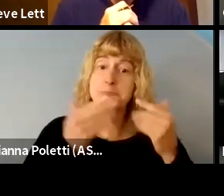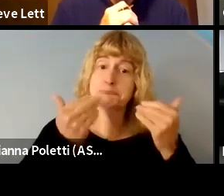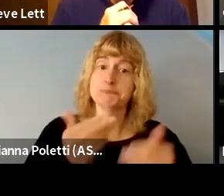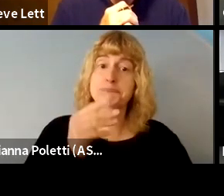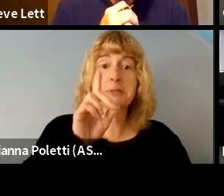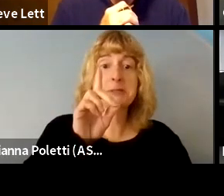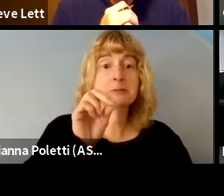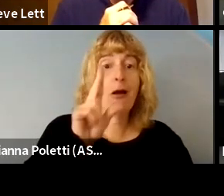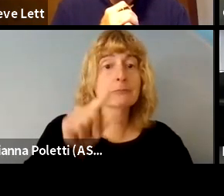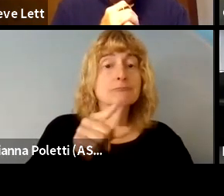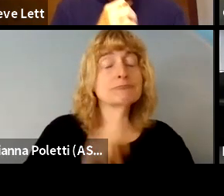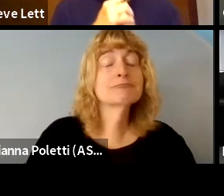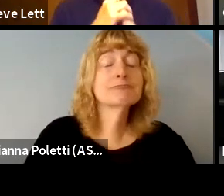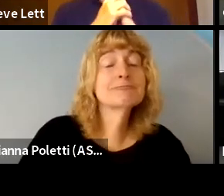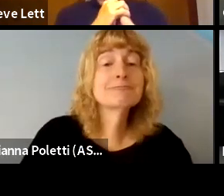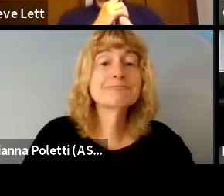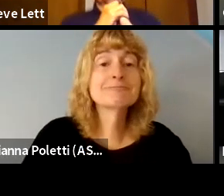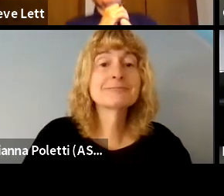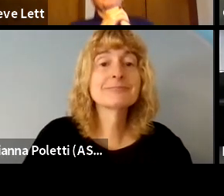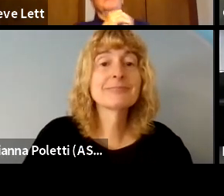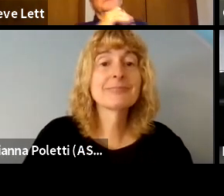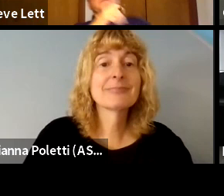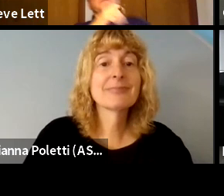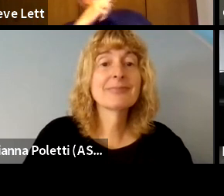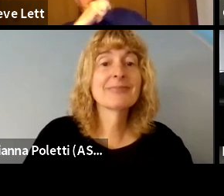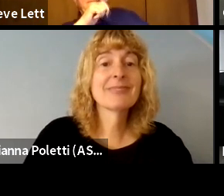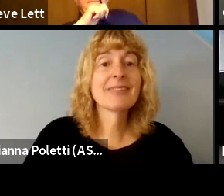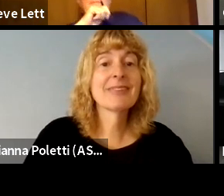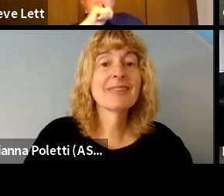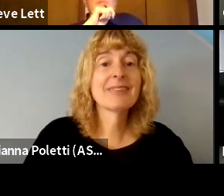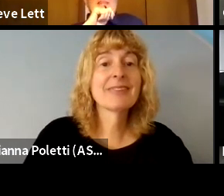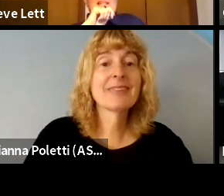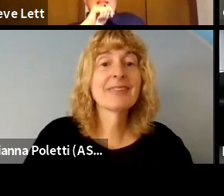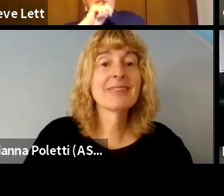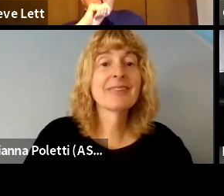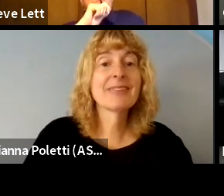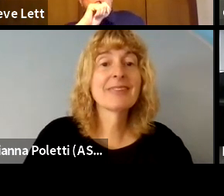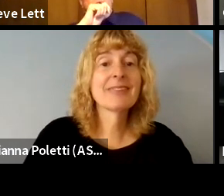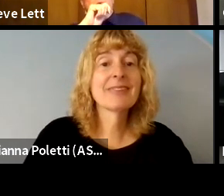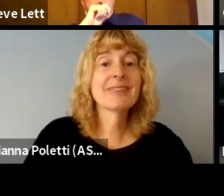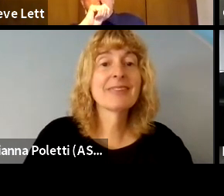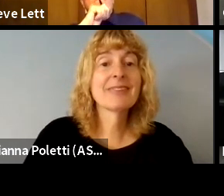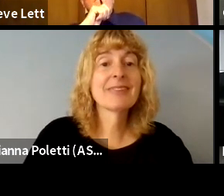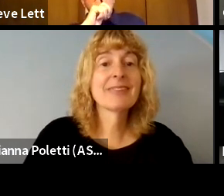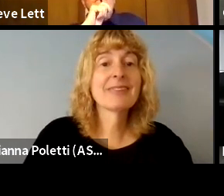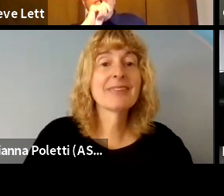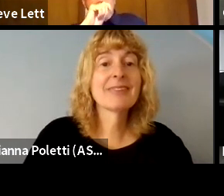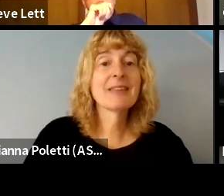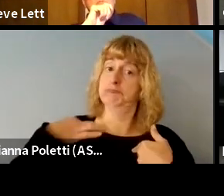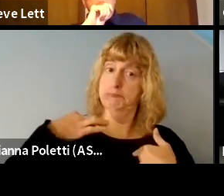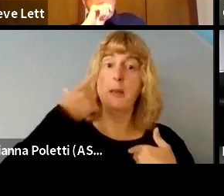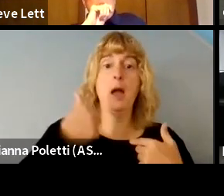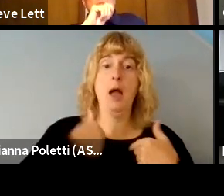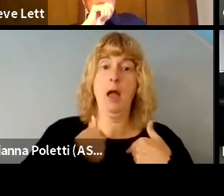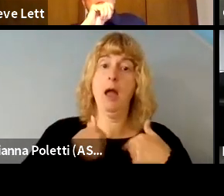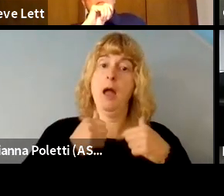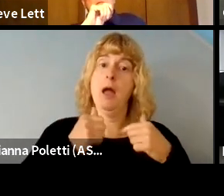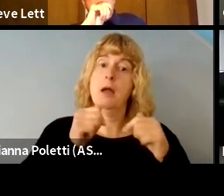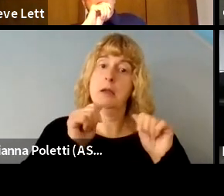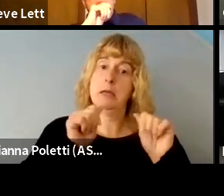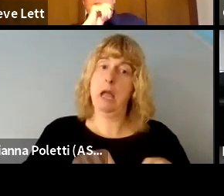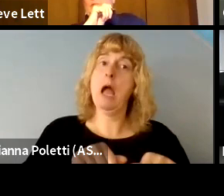Okay, yeah, what I can bring to the table on this committee, as well as any other committee, is